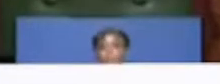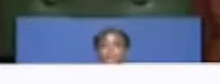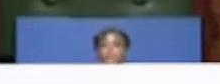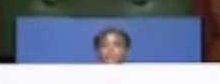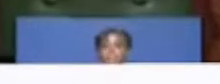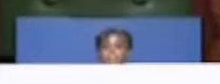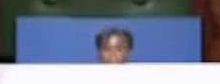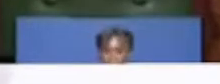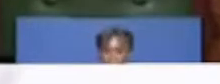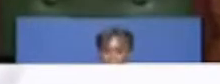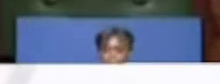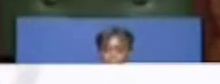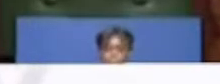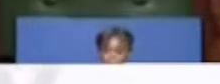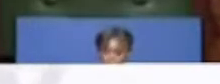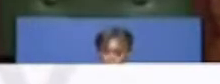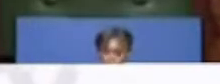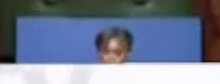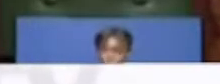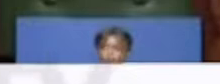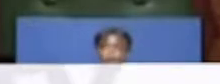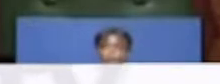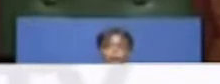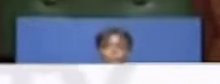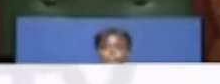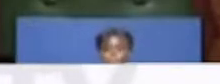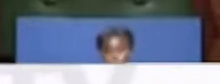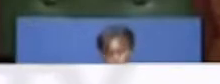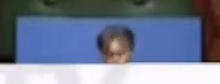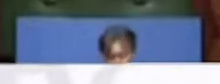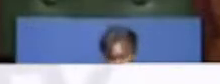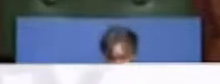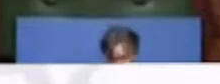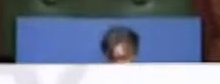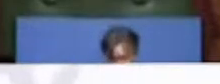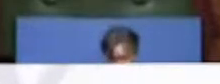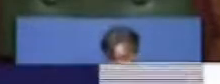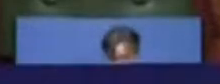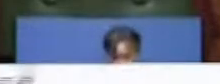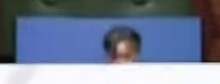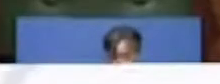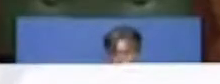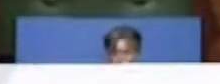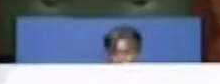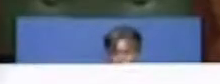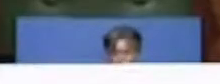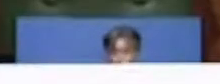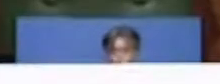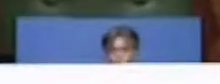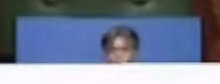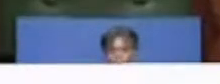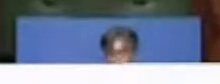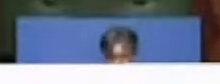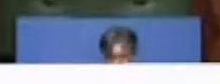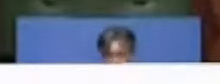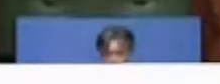my administration has grown the number of schools at the pre-primary and primary school levels from